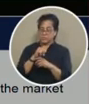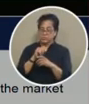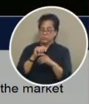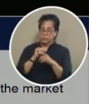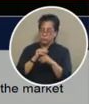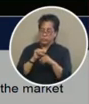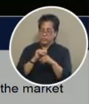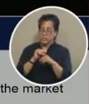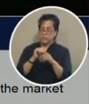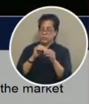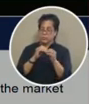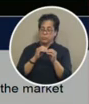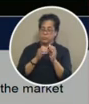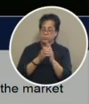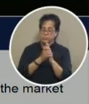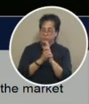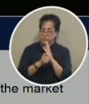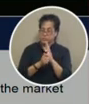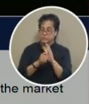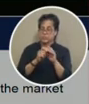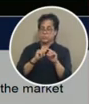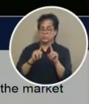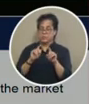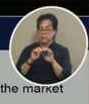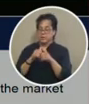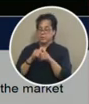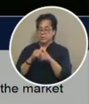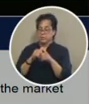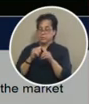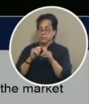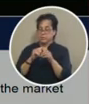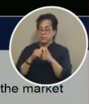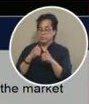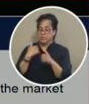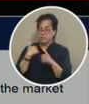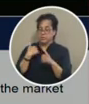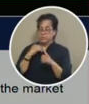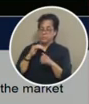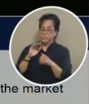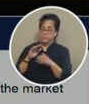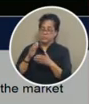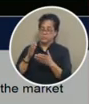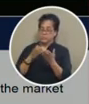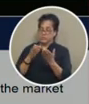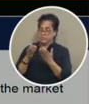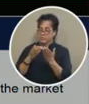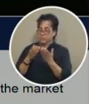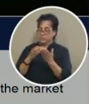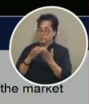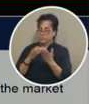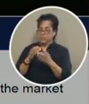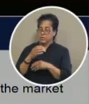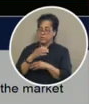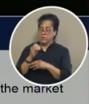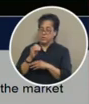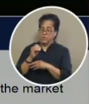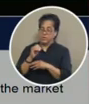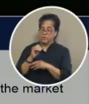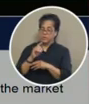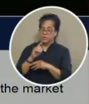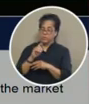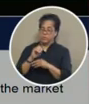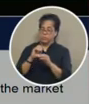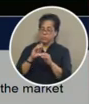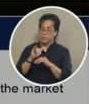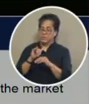more efficient and how to execute on their services that they're providing to the public, but they're doing it by saving